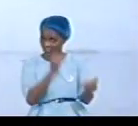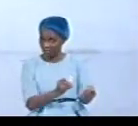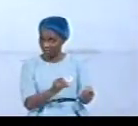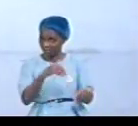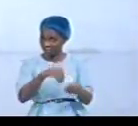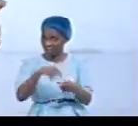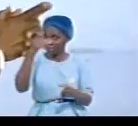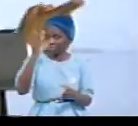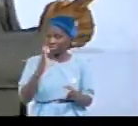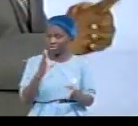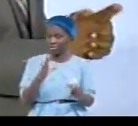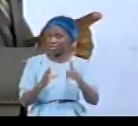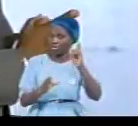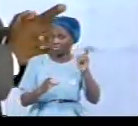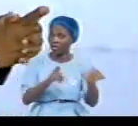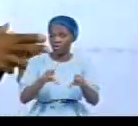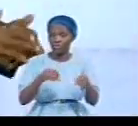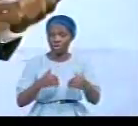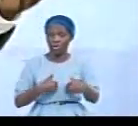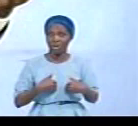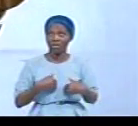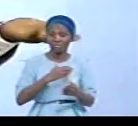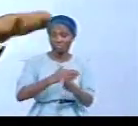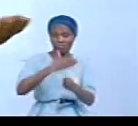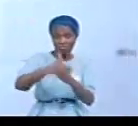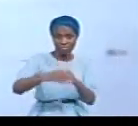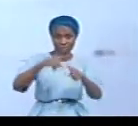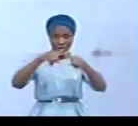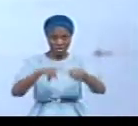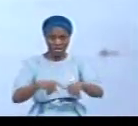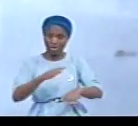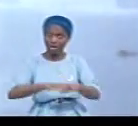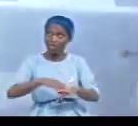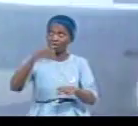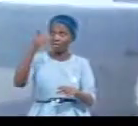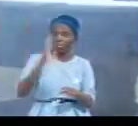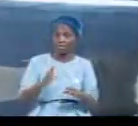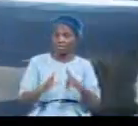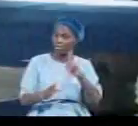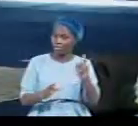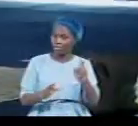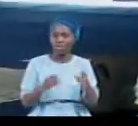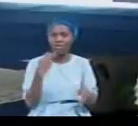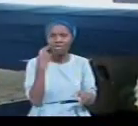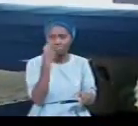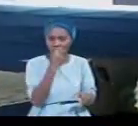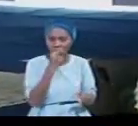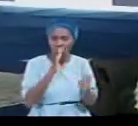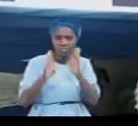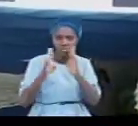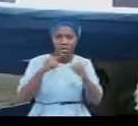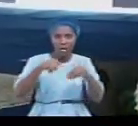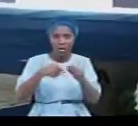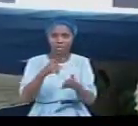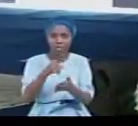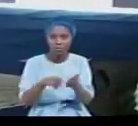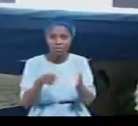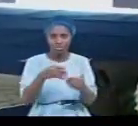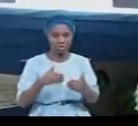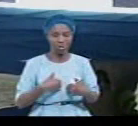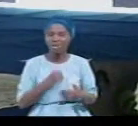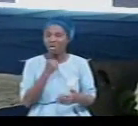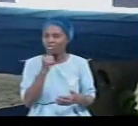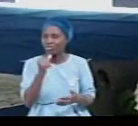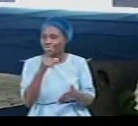upon God? And do you have total dependence on God? Talk about what you have, not what